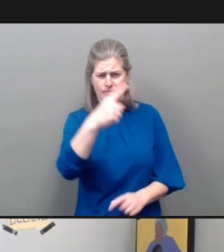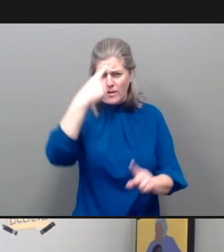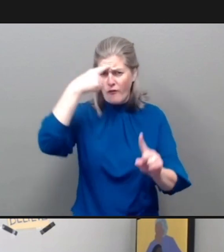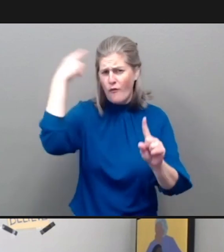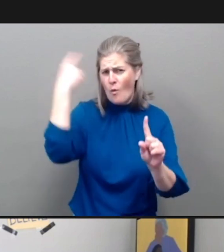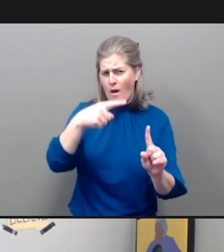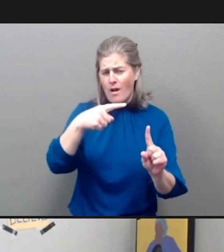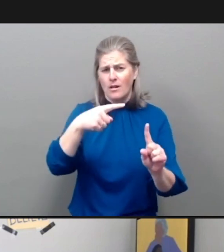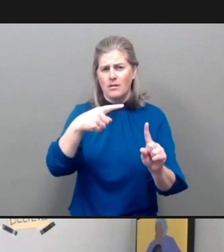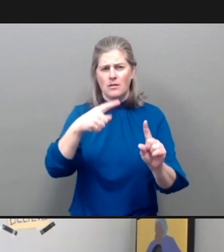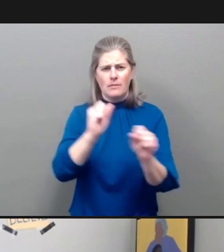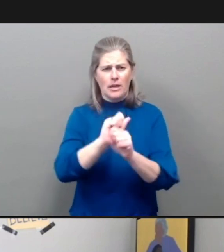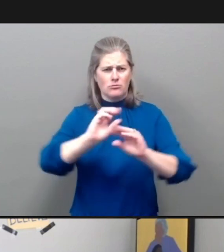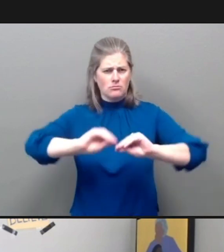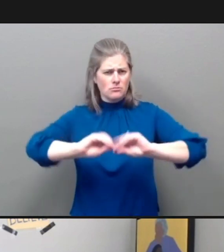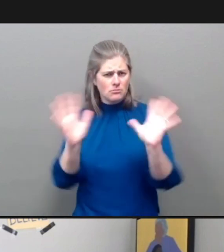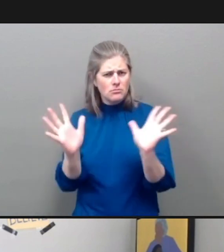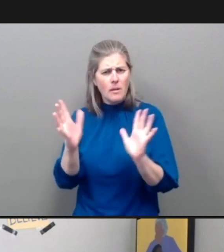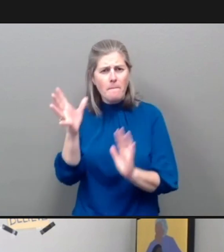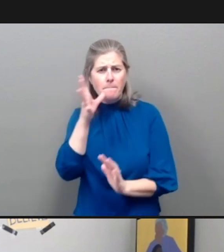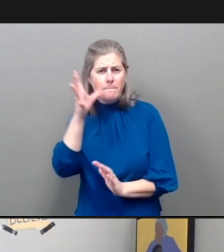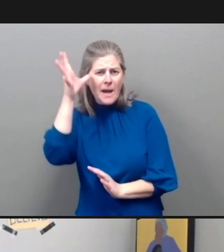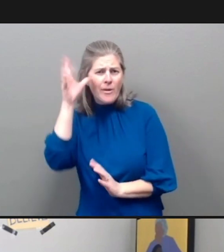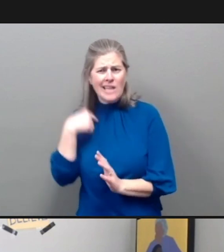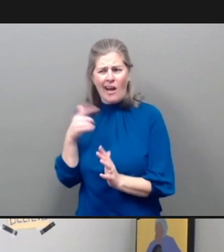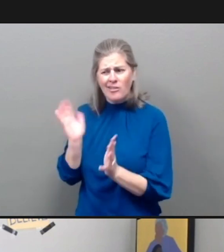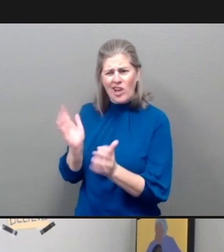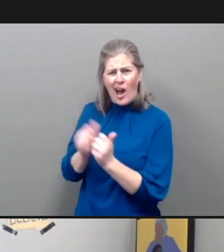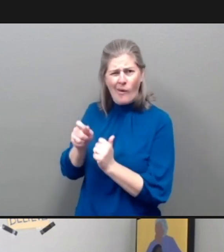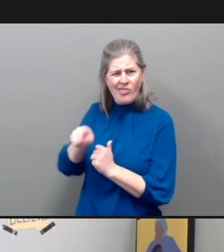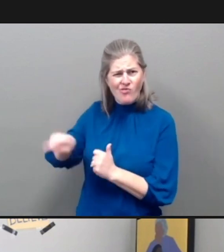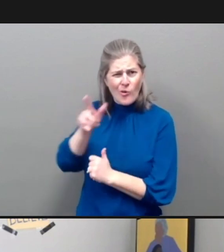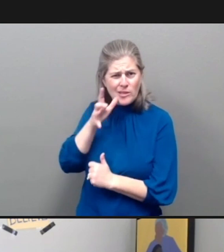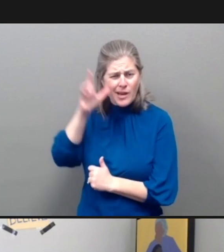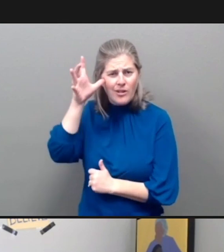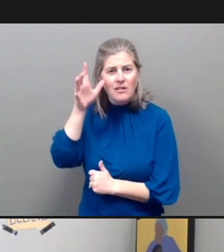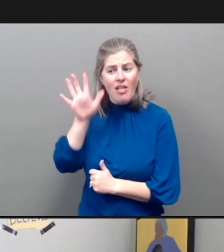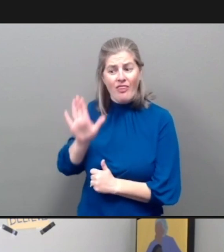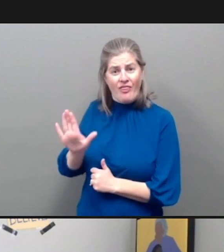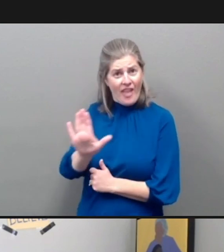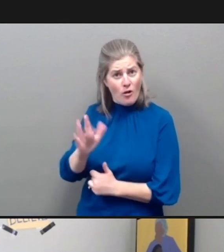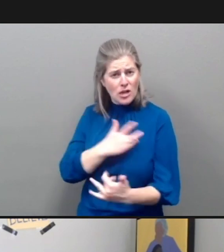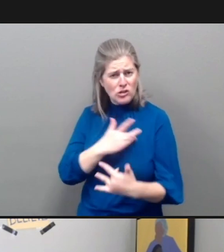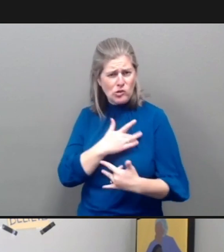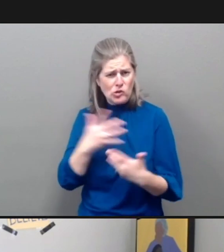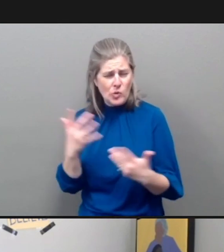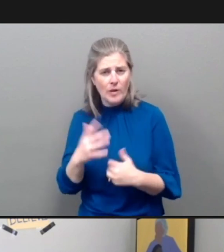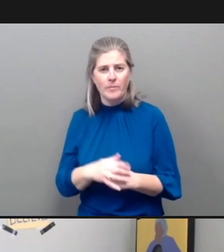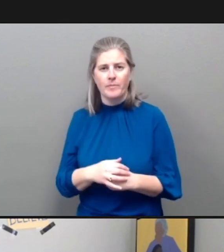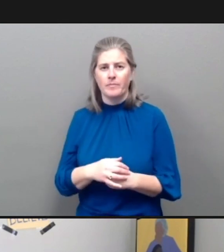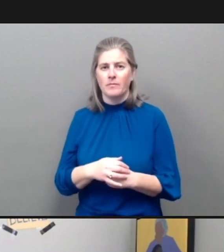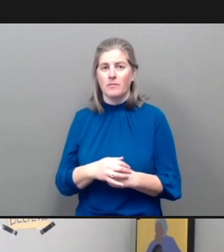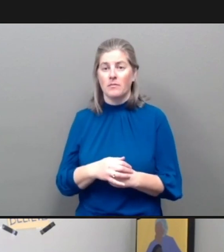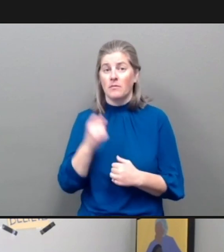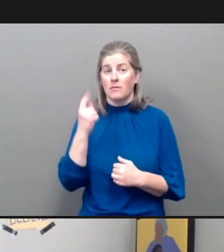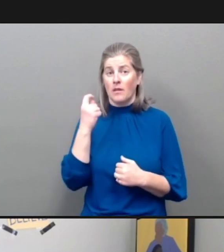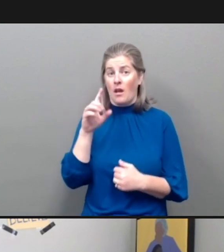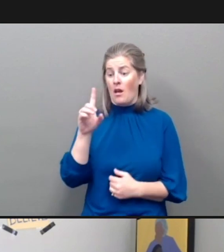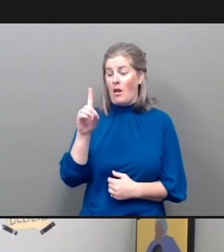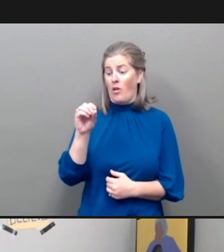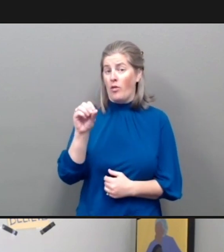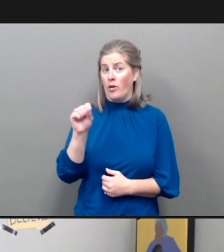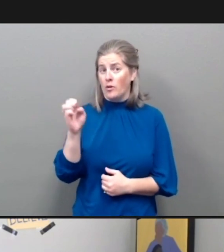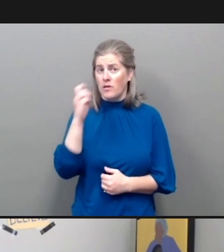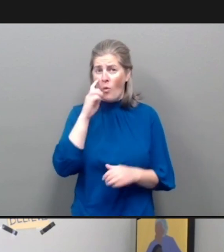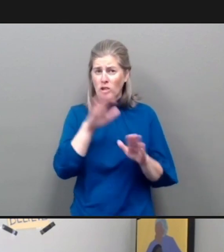to clear the air for parents that I've talked to. One of their concerns is that because the dose for children